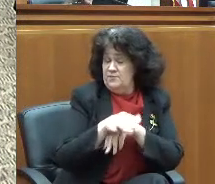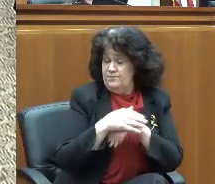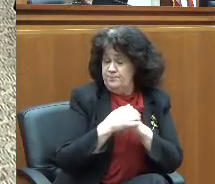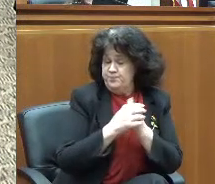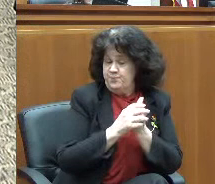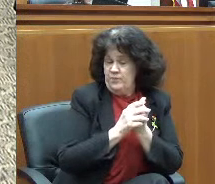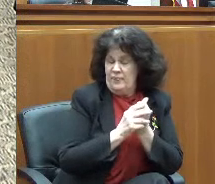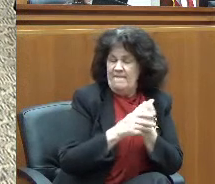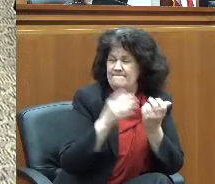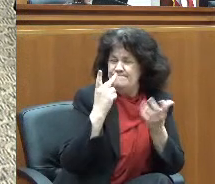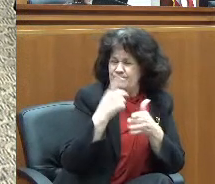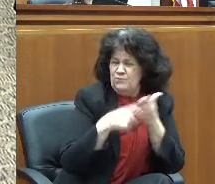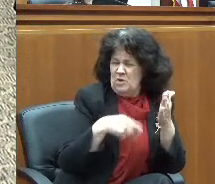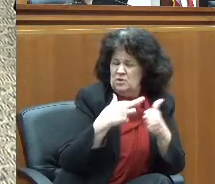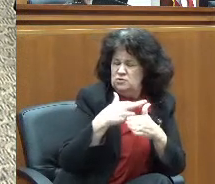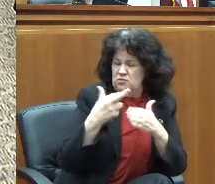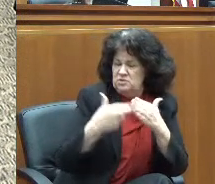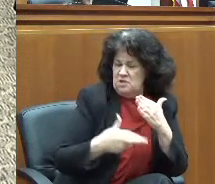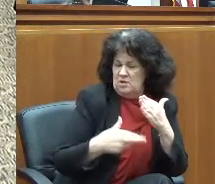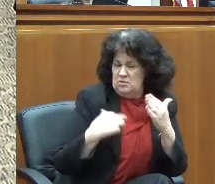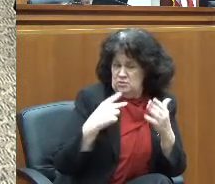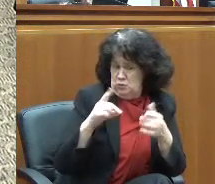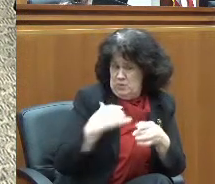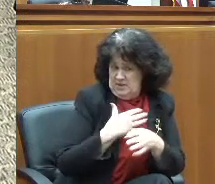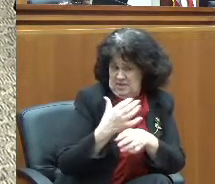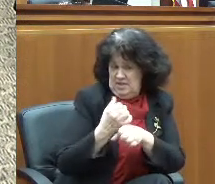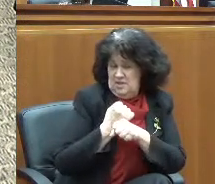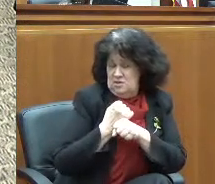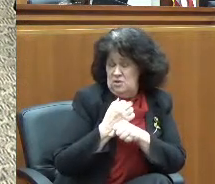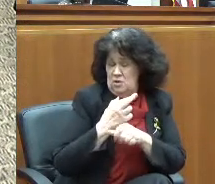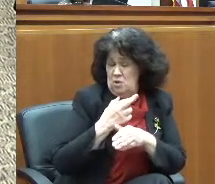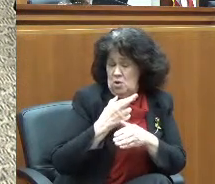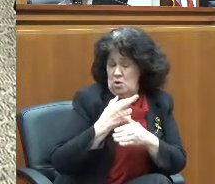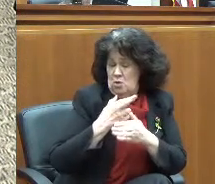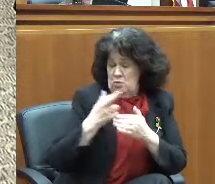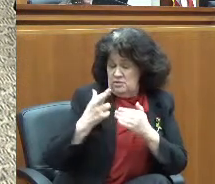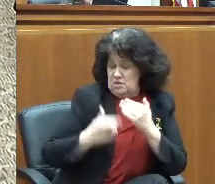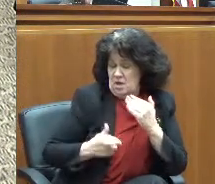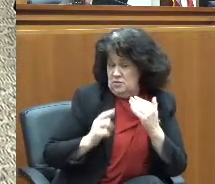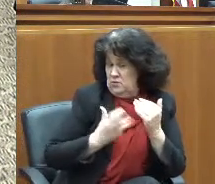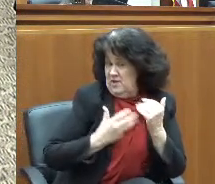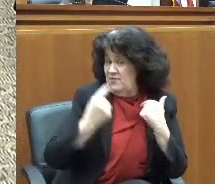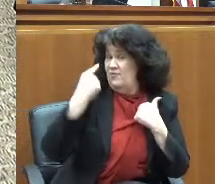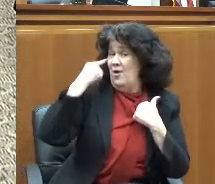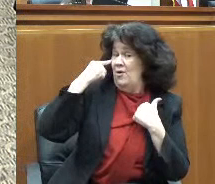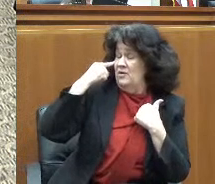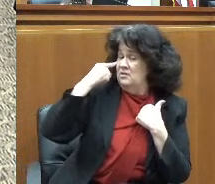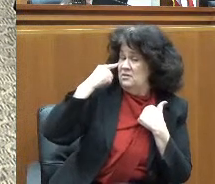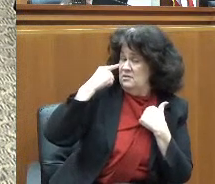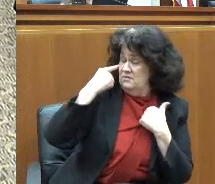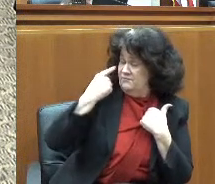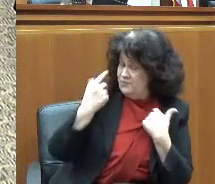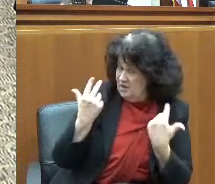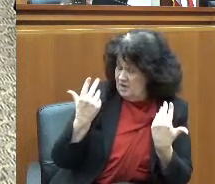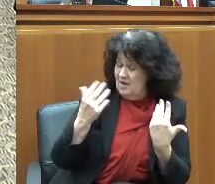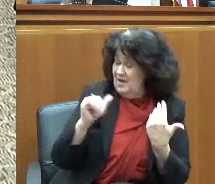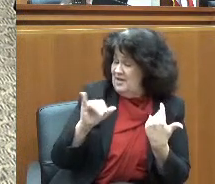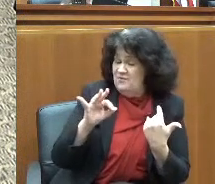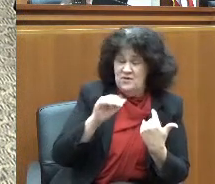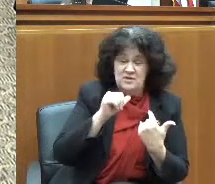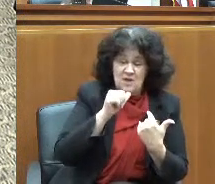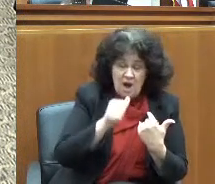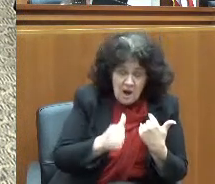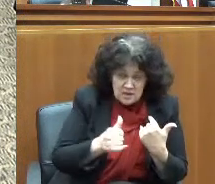the outcome of that, are we getting the outcomes we thought we were going to get? And if we're